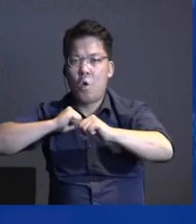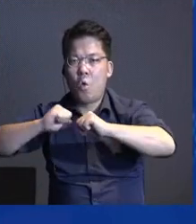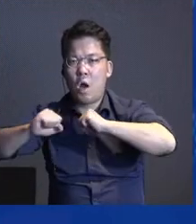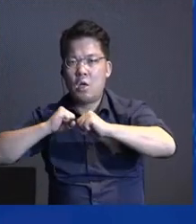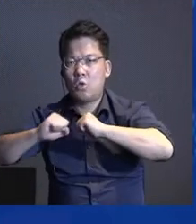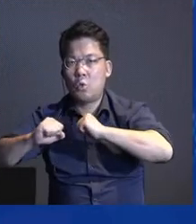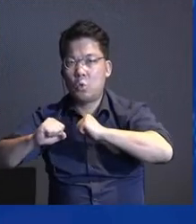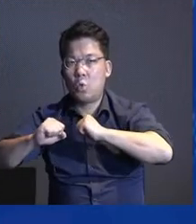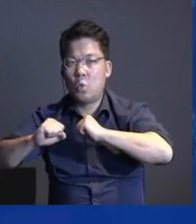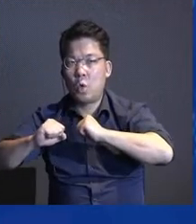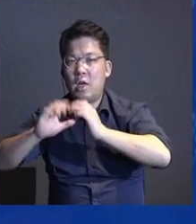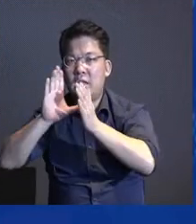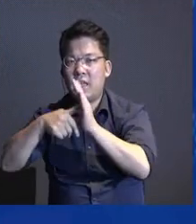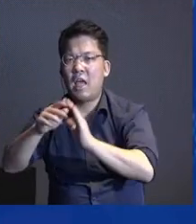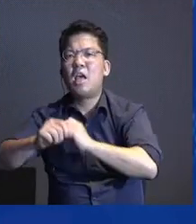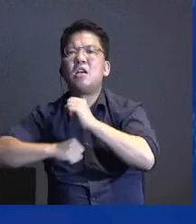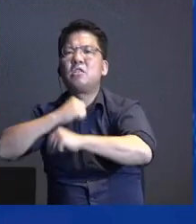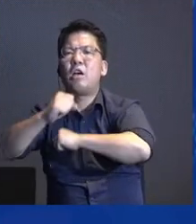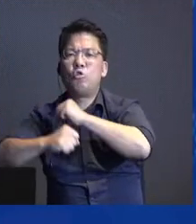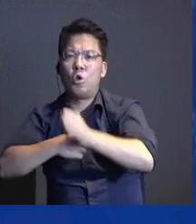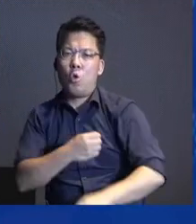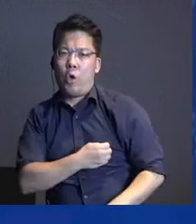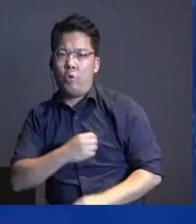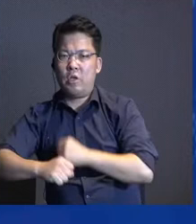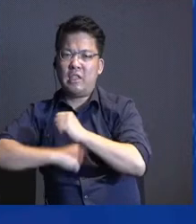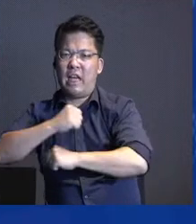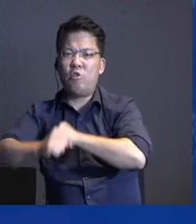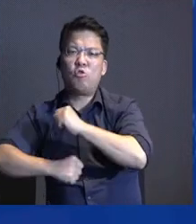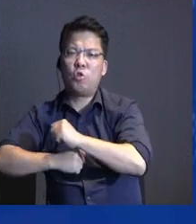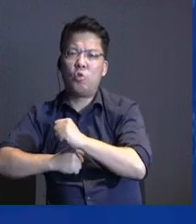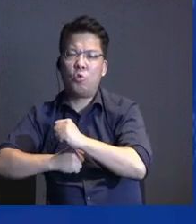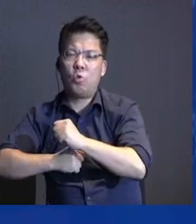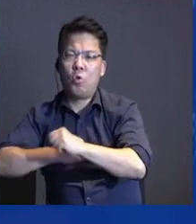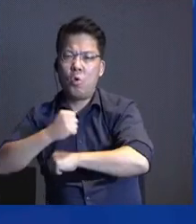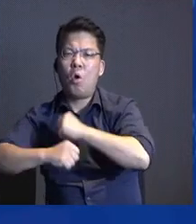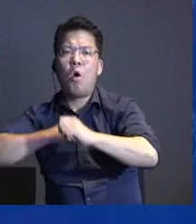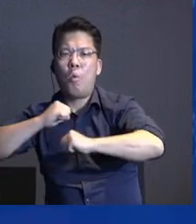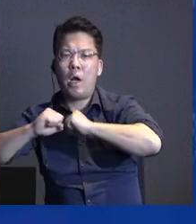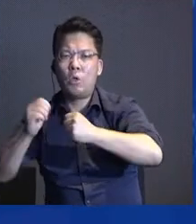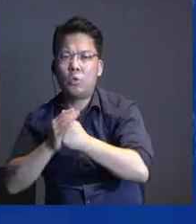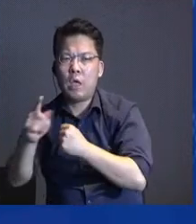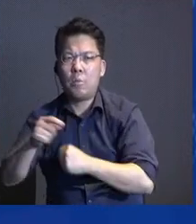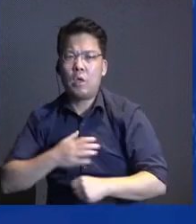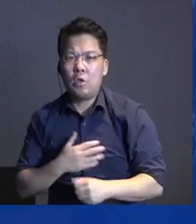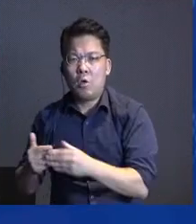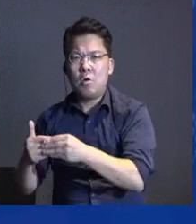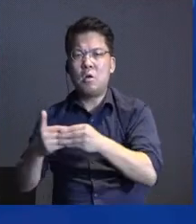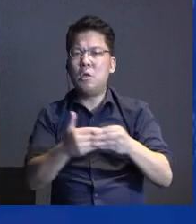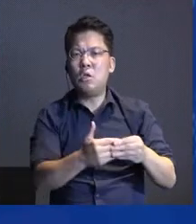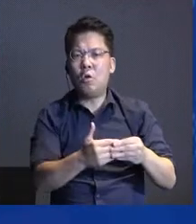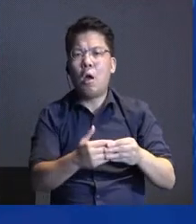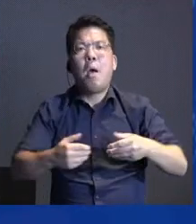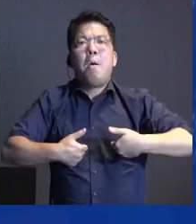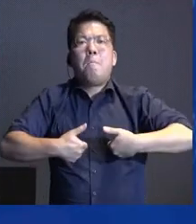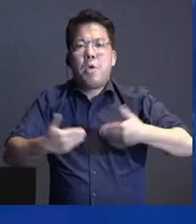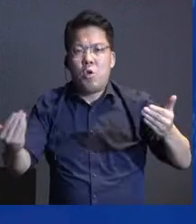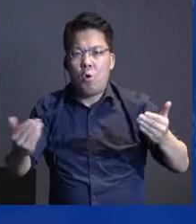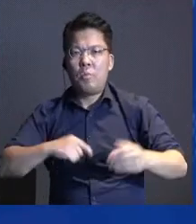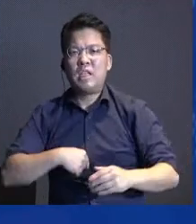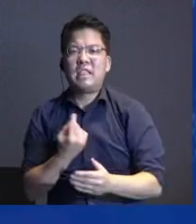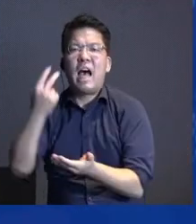nice. Our partner even said that now they are kind of invited to their activities and not the other way around, which is, I